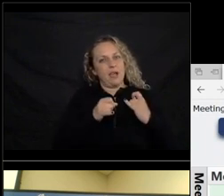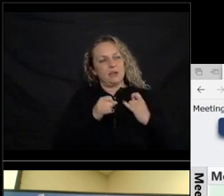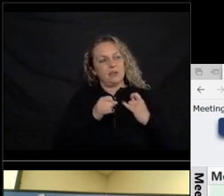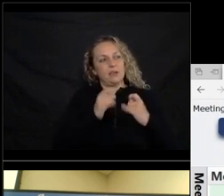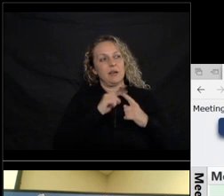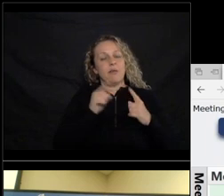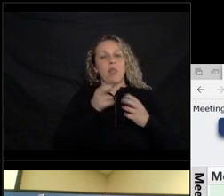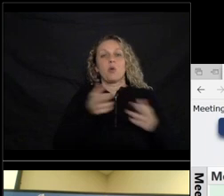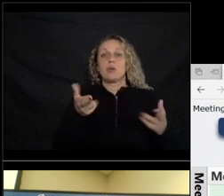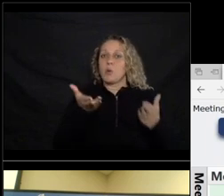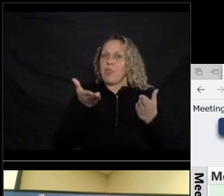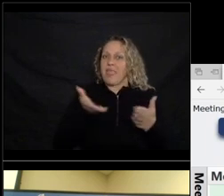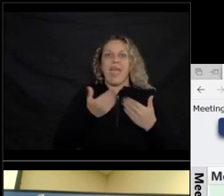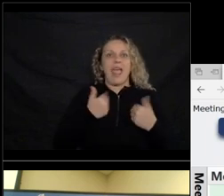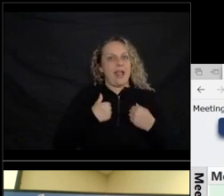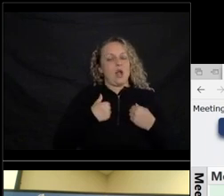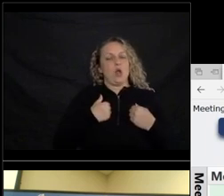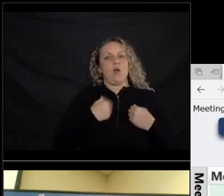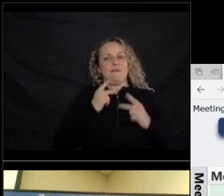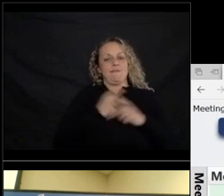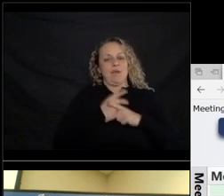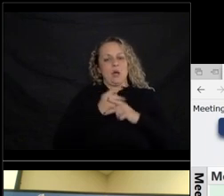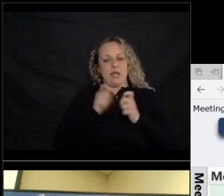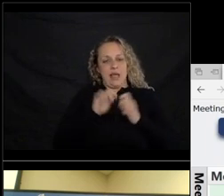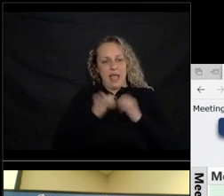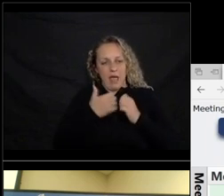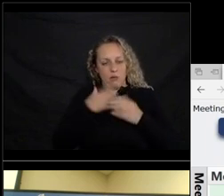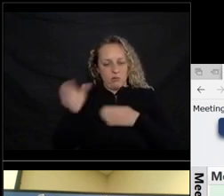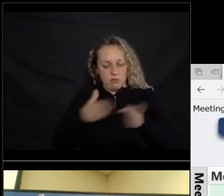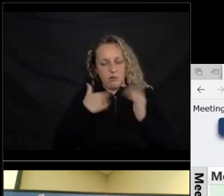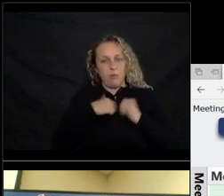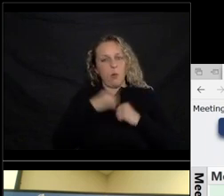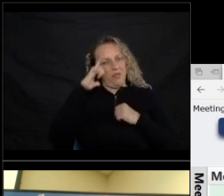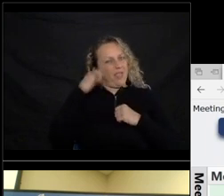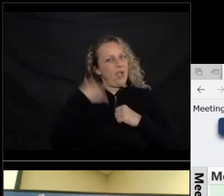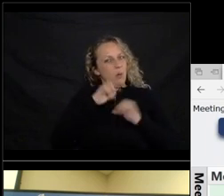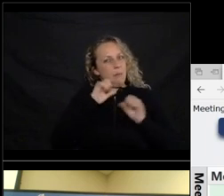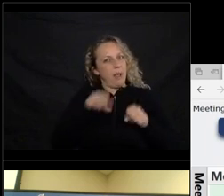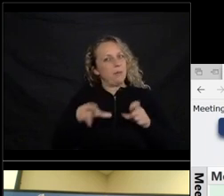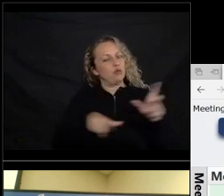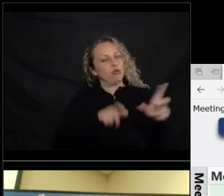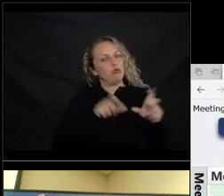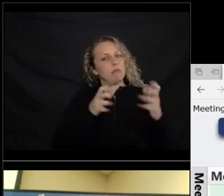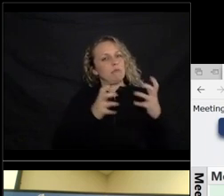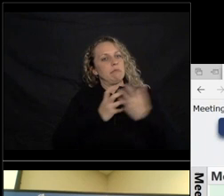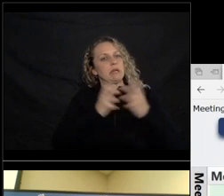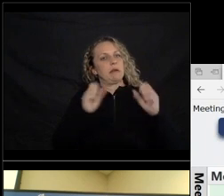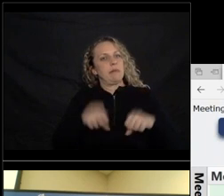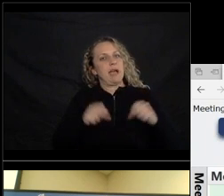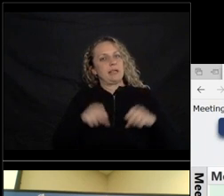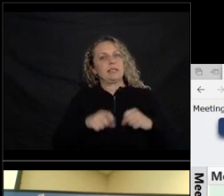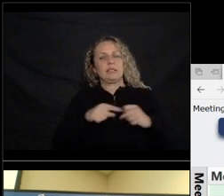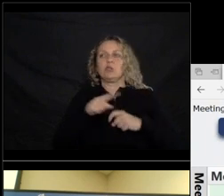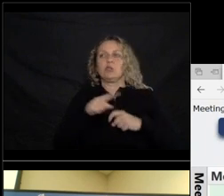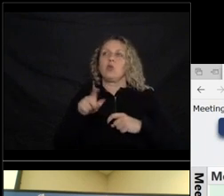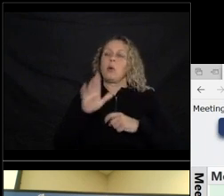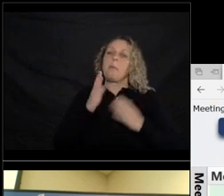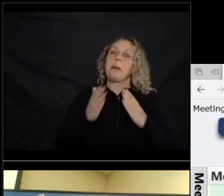the resource is there, and we think we will be able to meet capacity should there